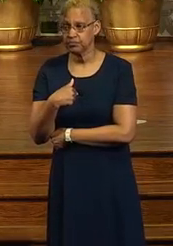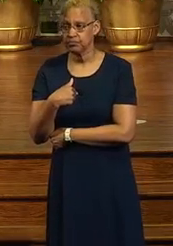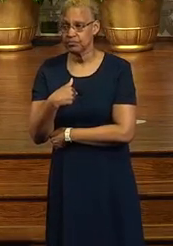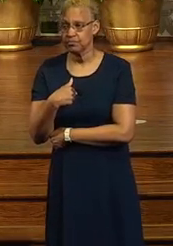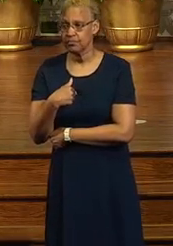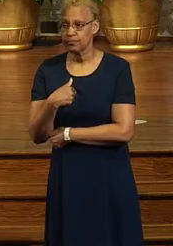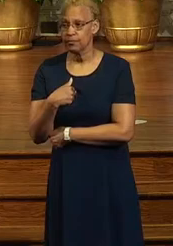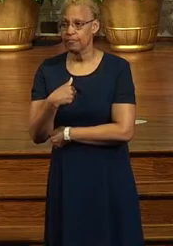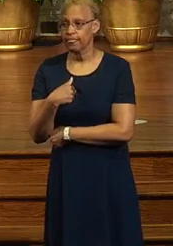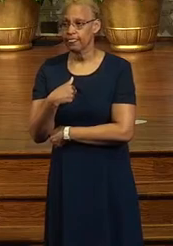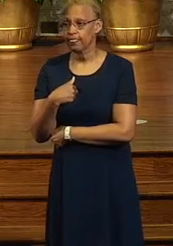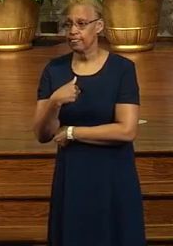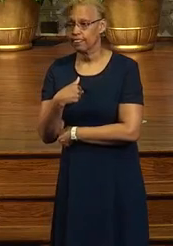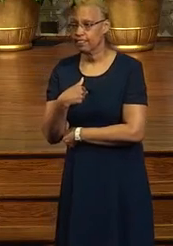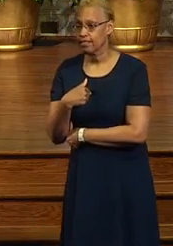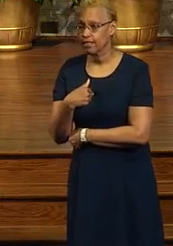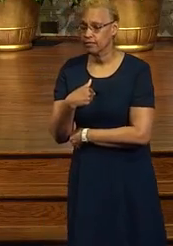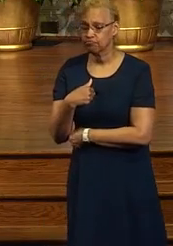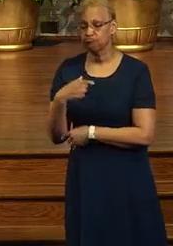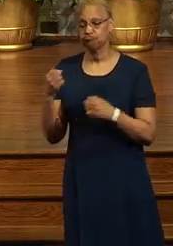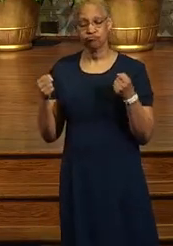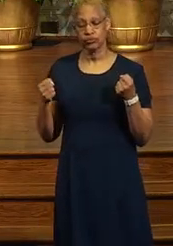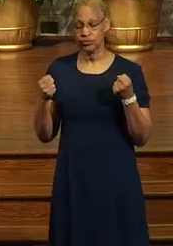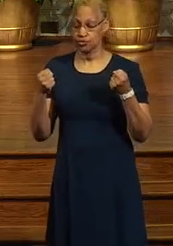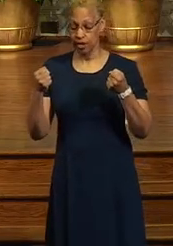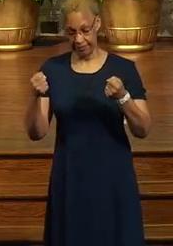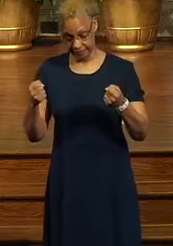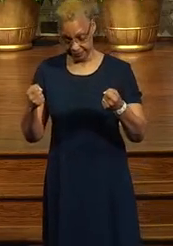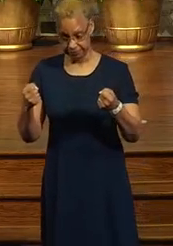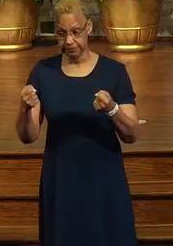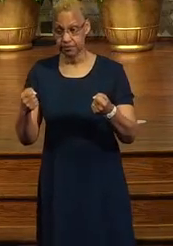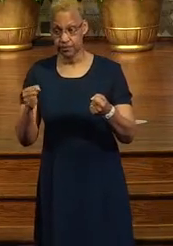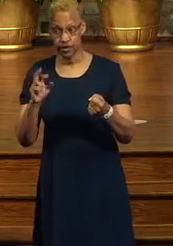we were driving in her car,